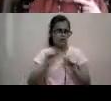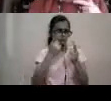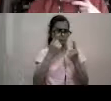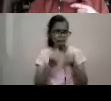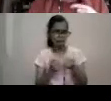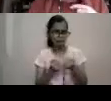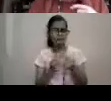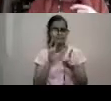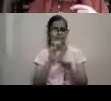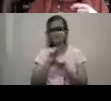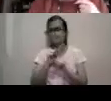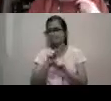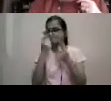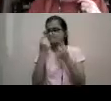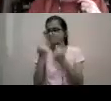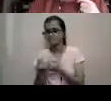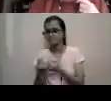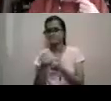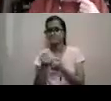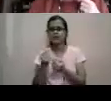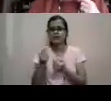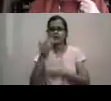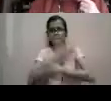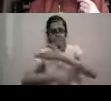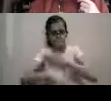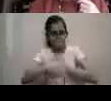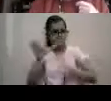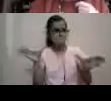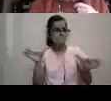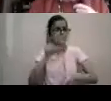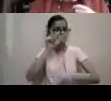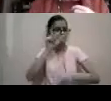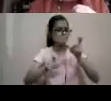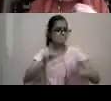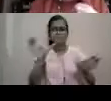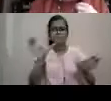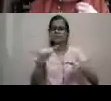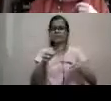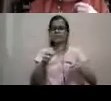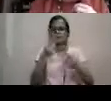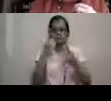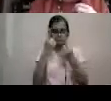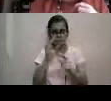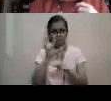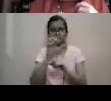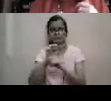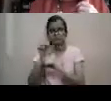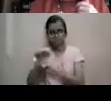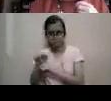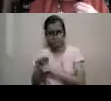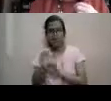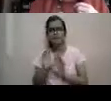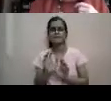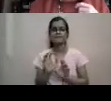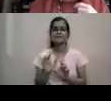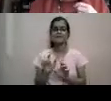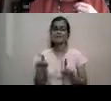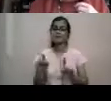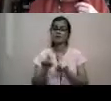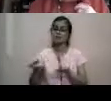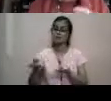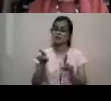with disabilities and people who are dependent in different ways with equal dignity, then presuming